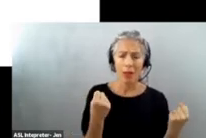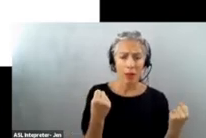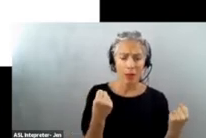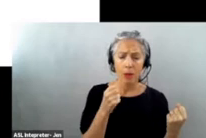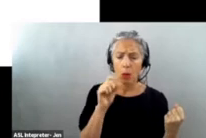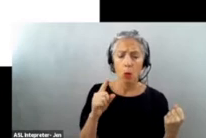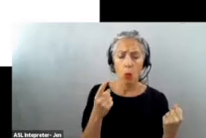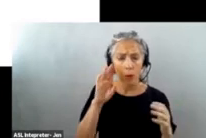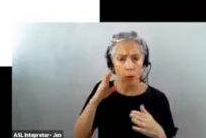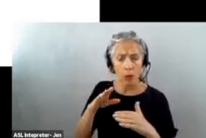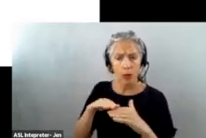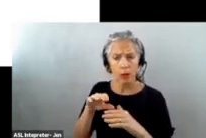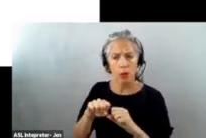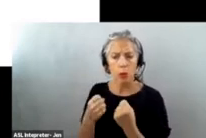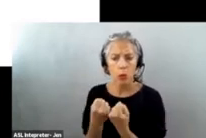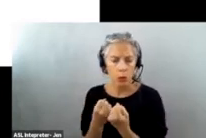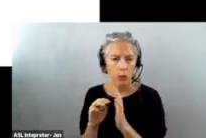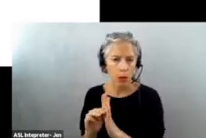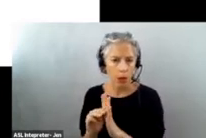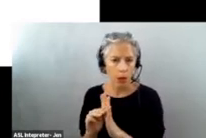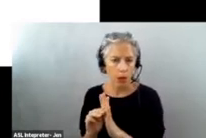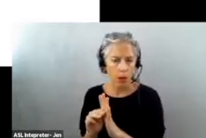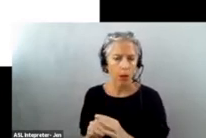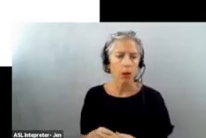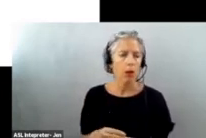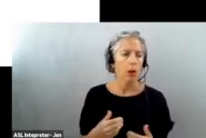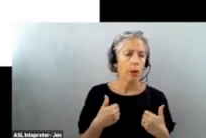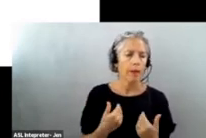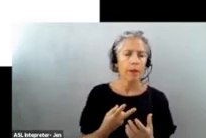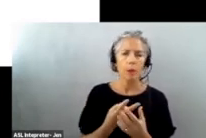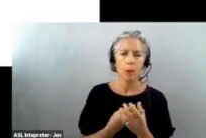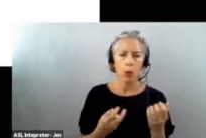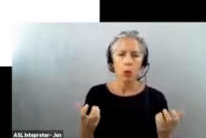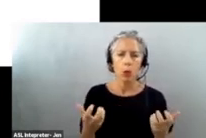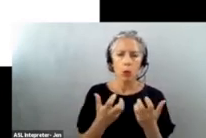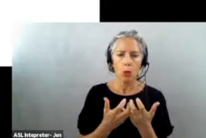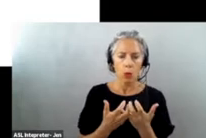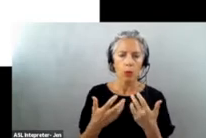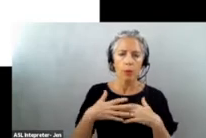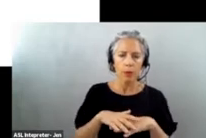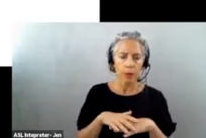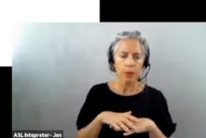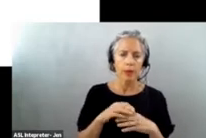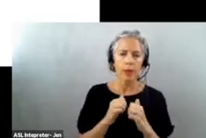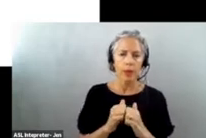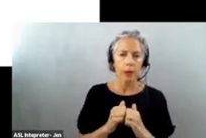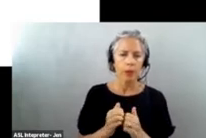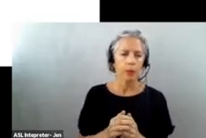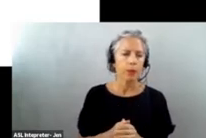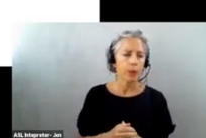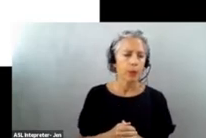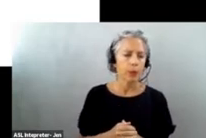not only on the social model, but that we have them all interacting, and where we have